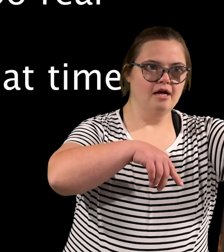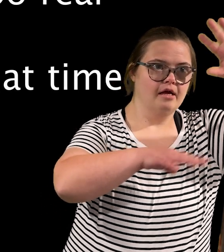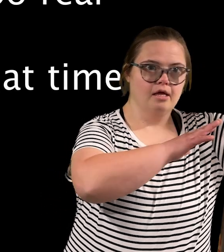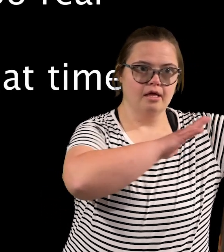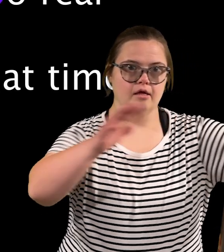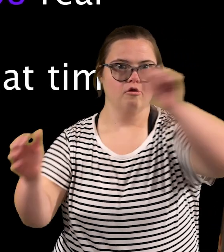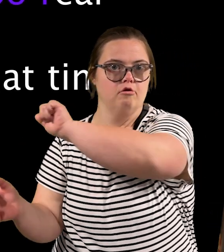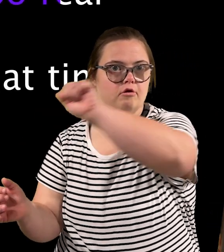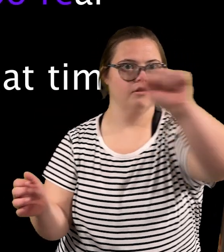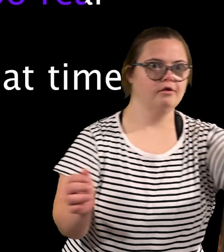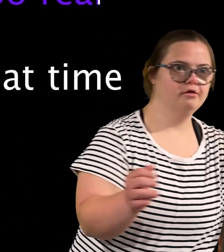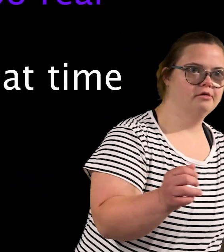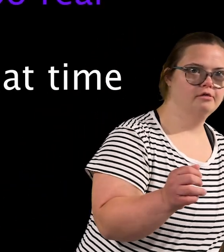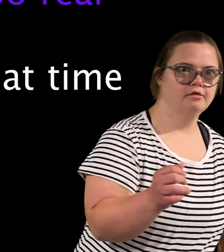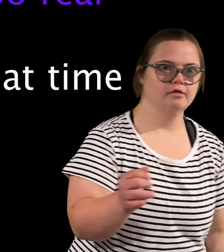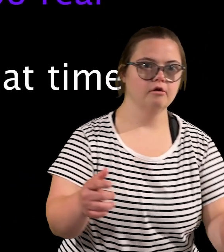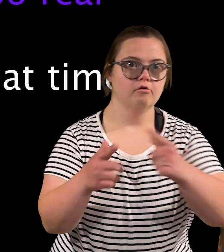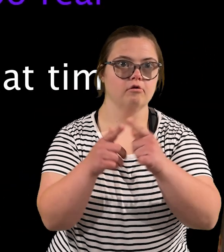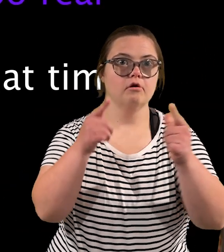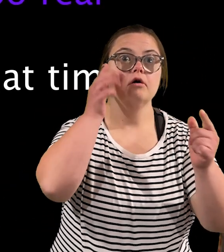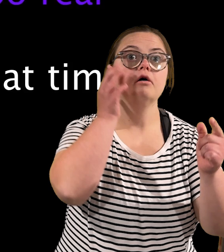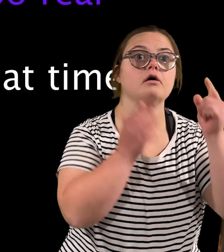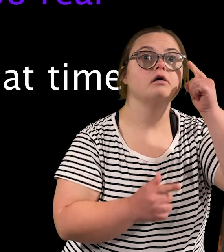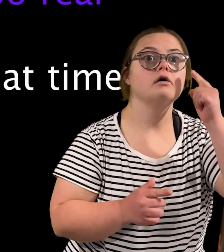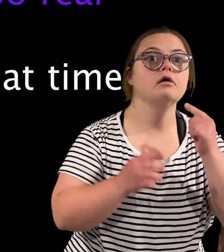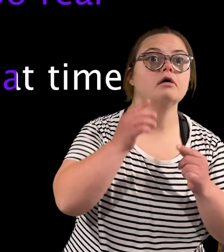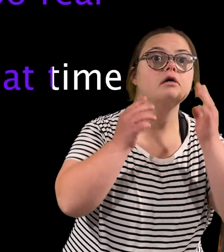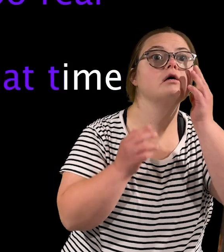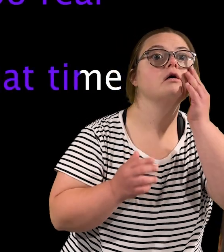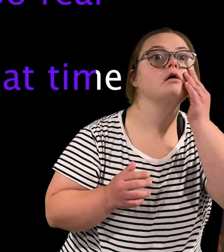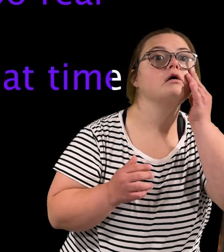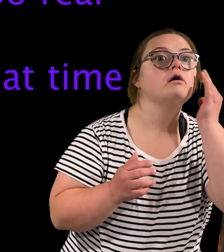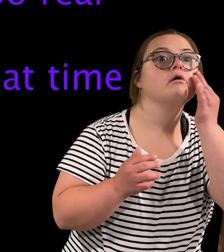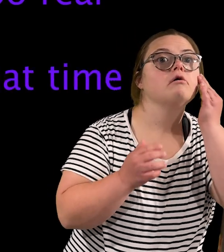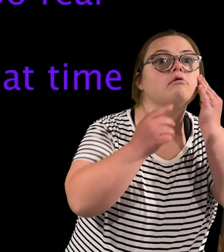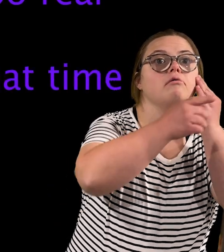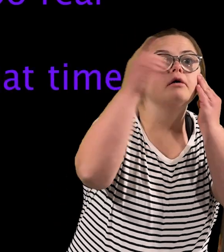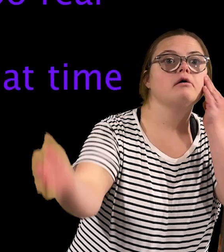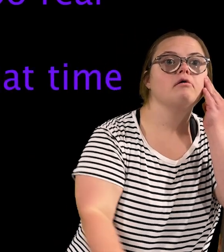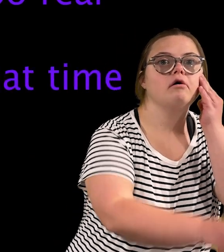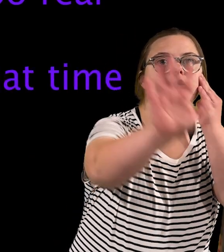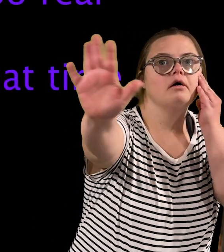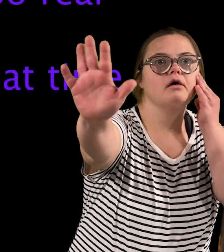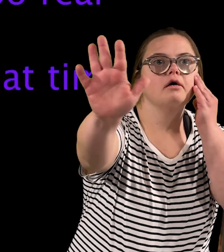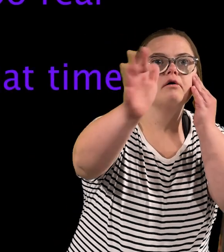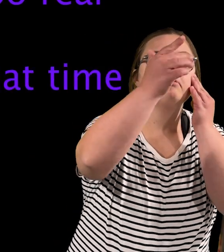too real. This is just too much that time cannot